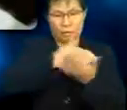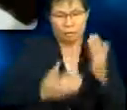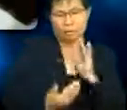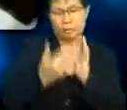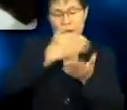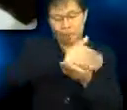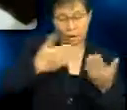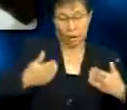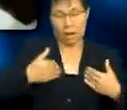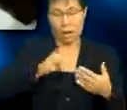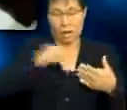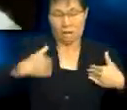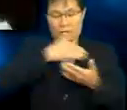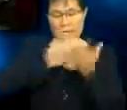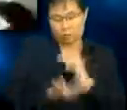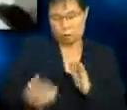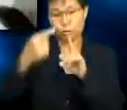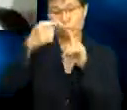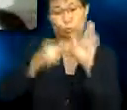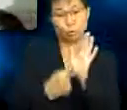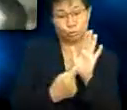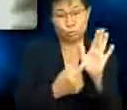Wait, I have something to show you.